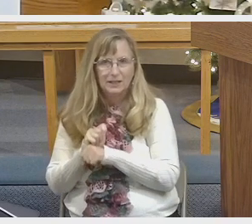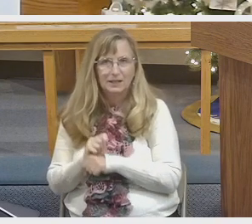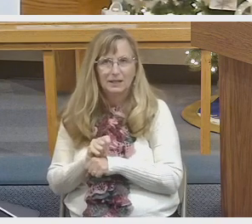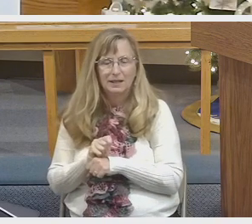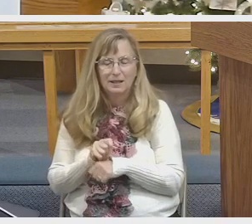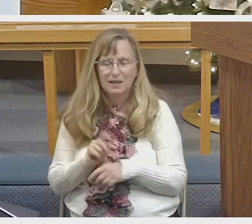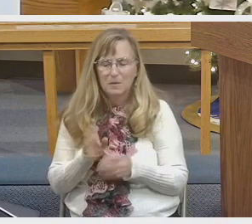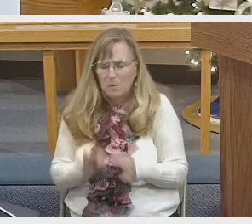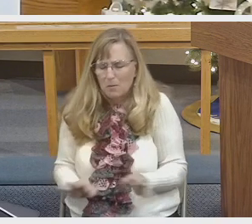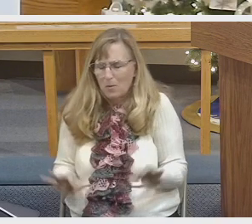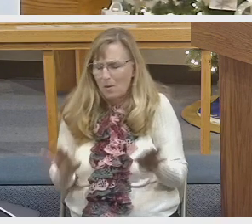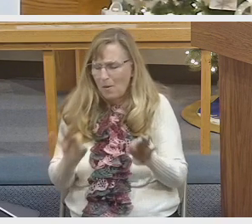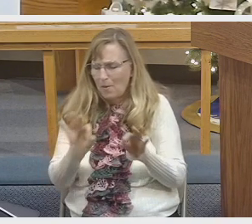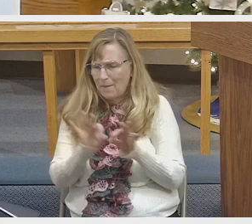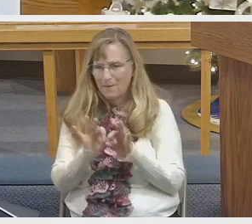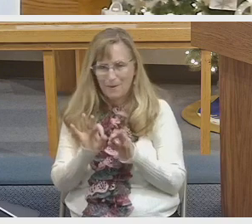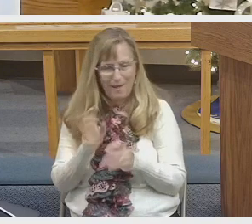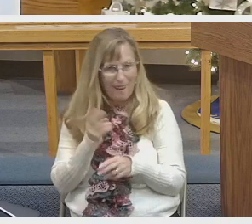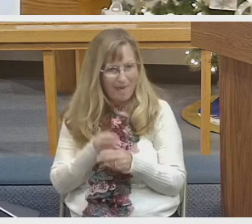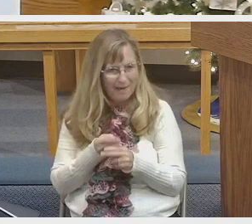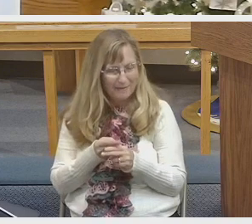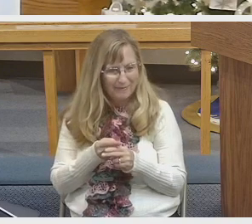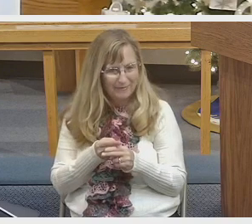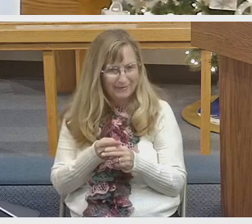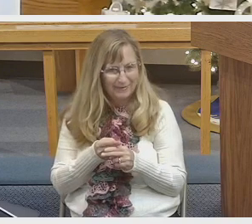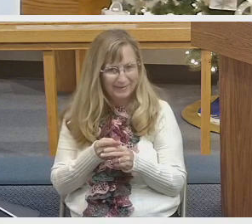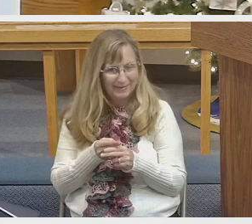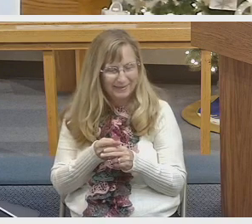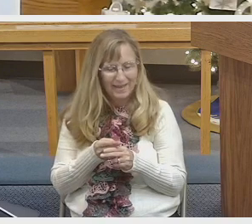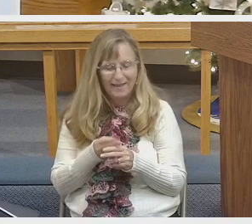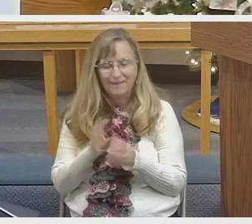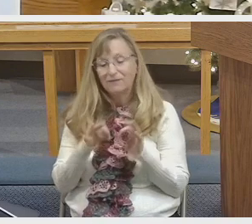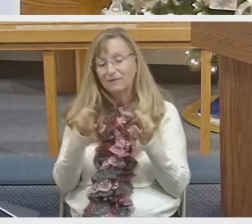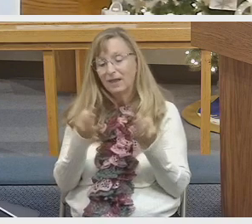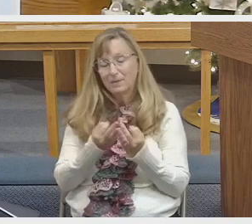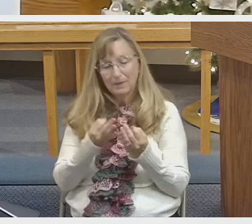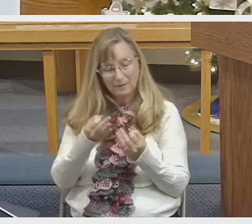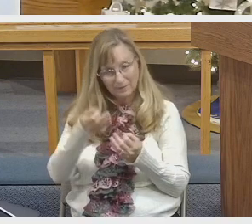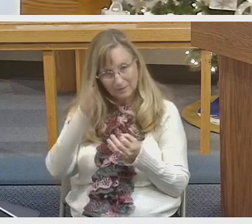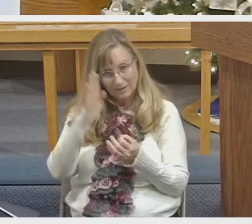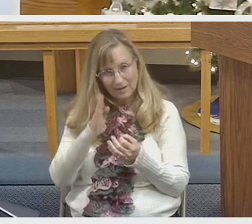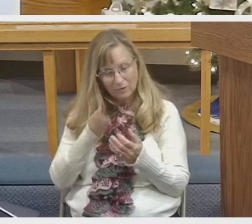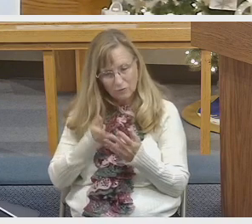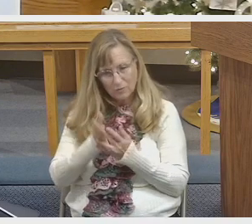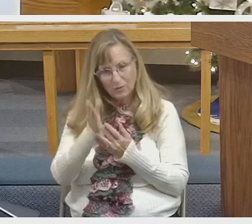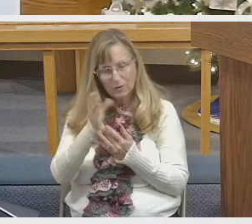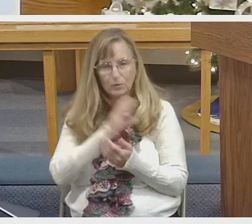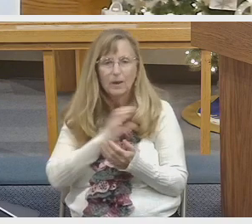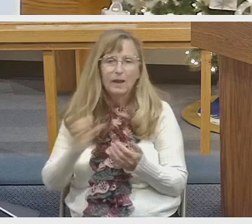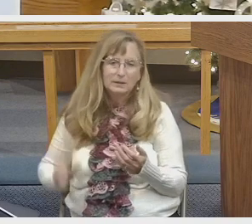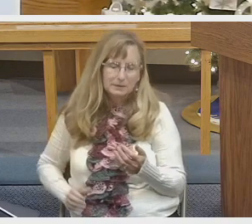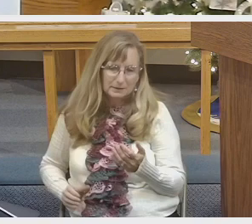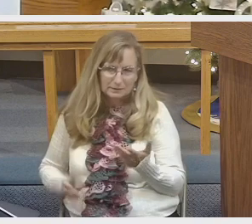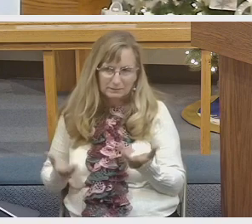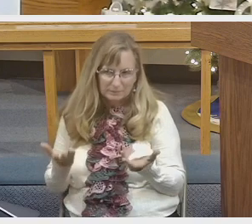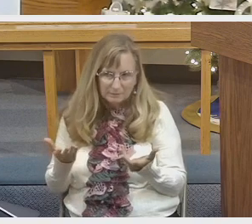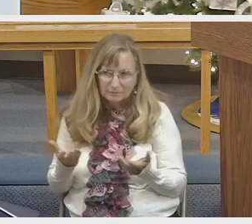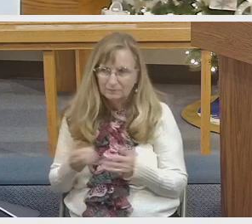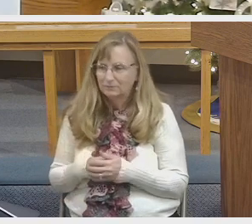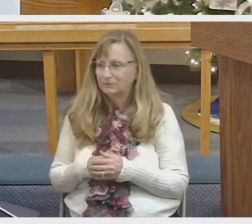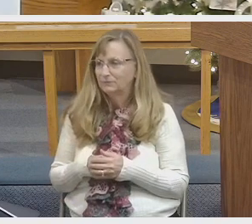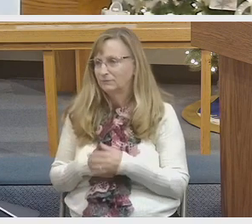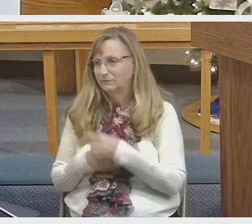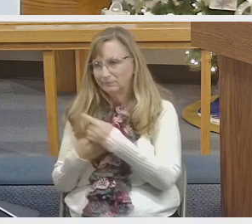family is the family of God through Christ, not Lo Schrader, or